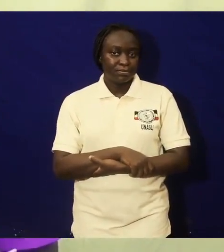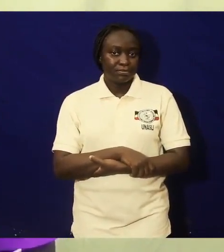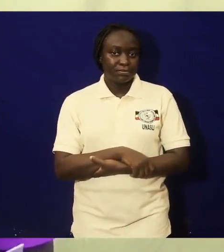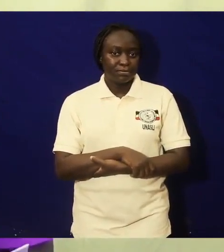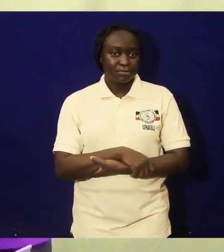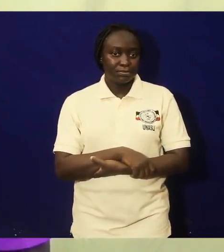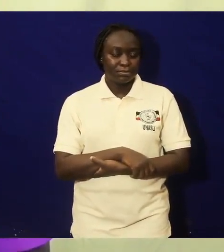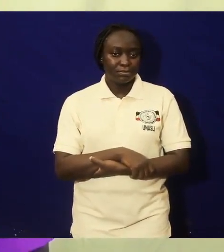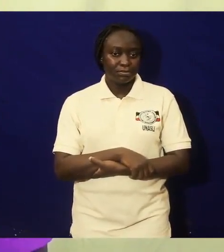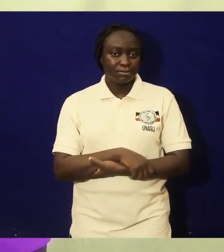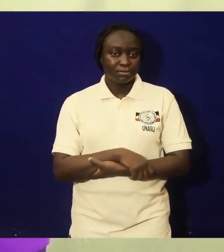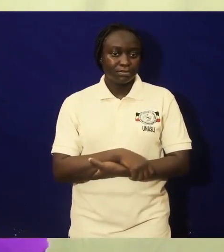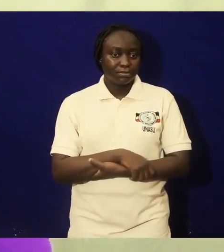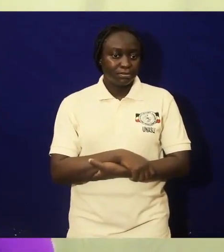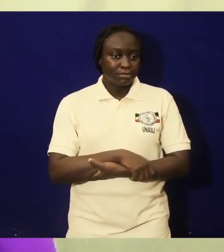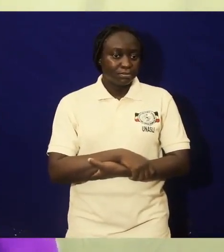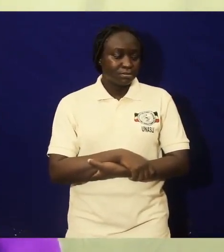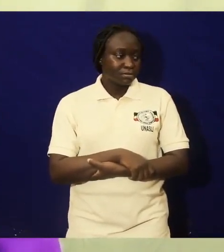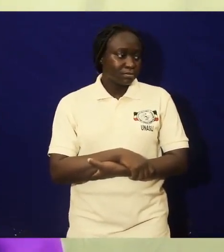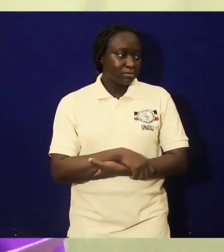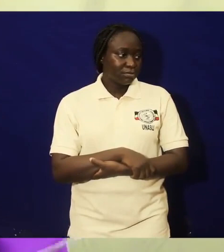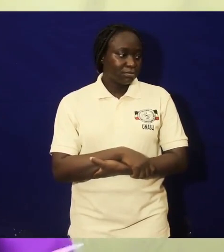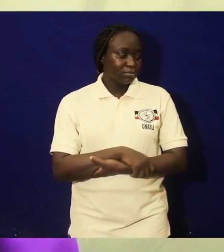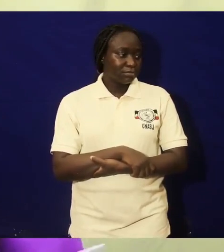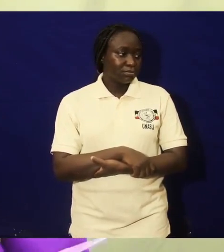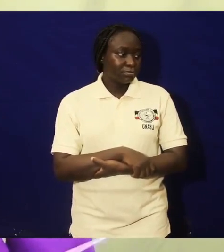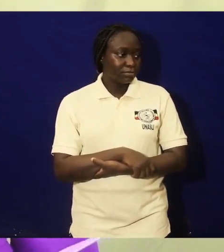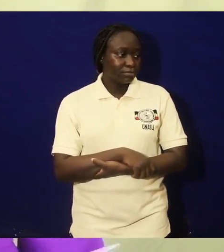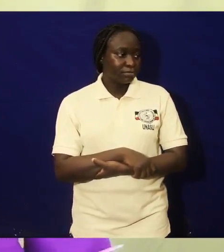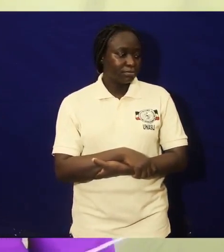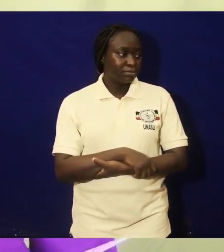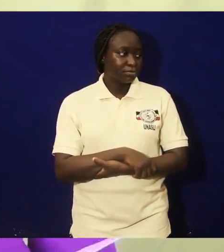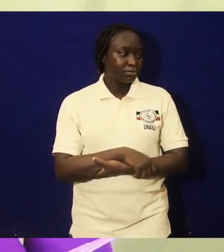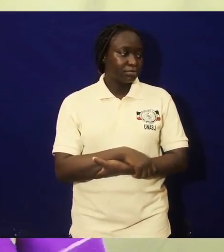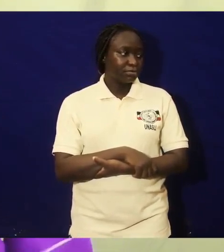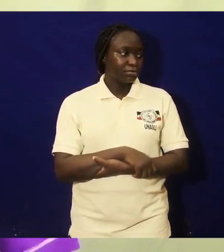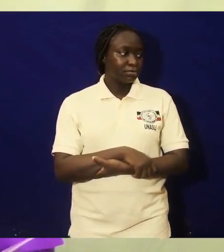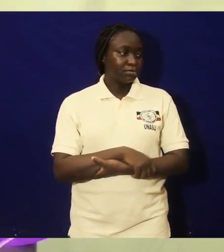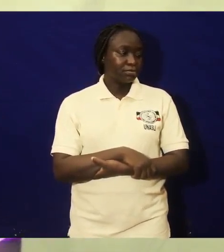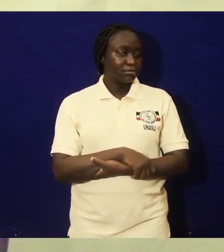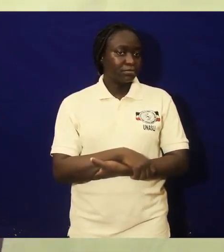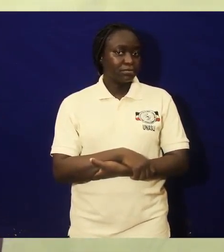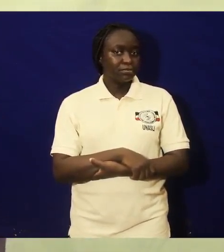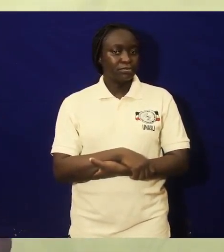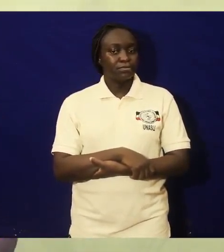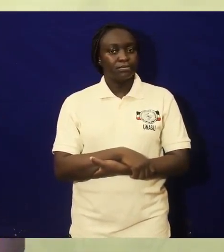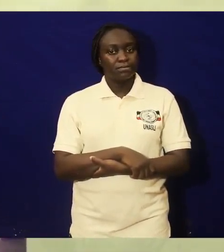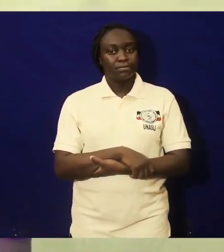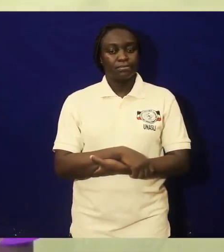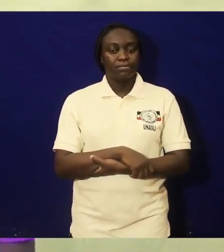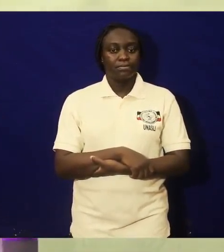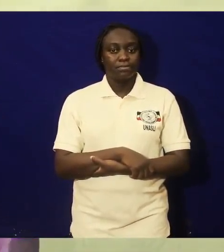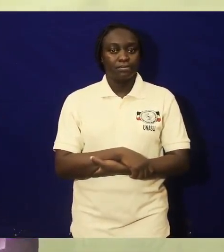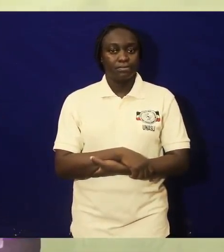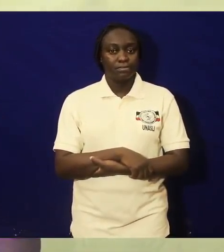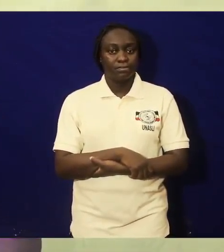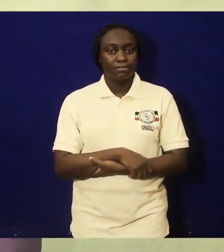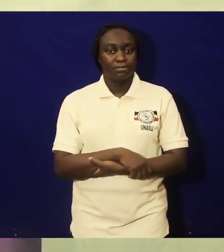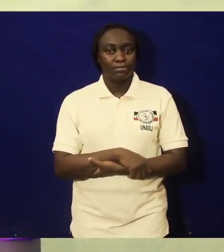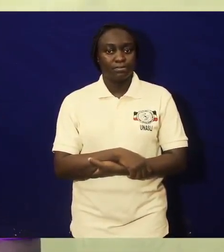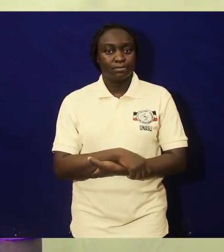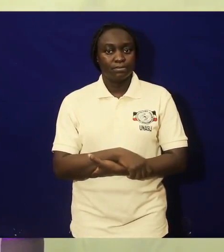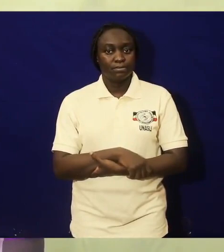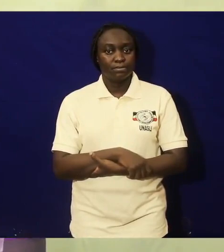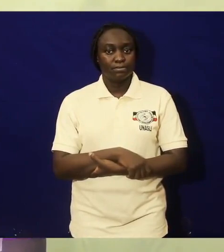this story, I'm going to ask you a few questions about the story. So please sit upright,